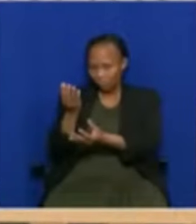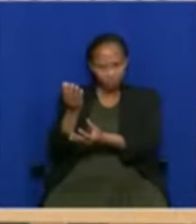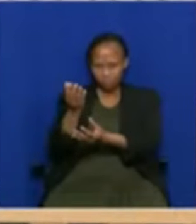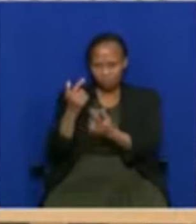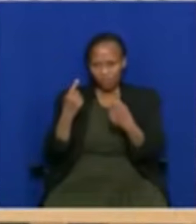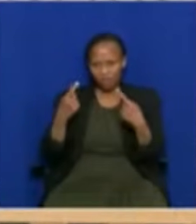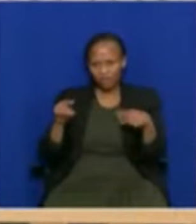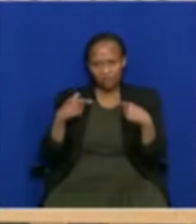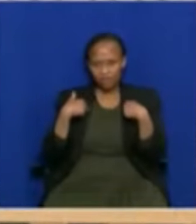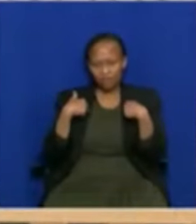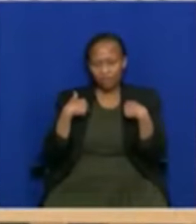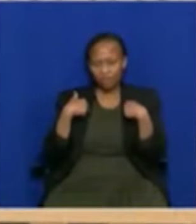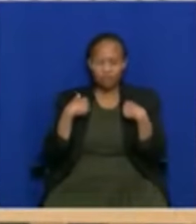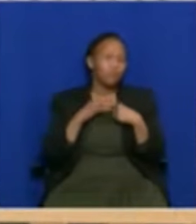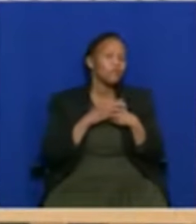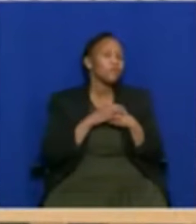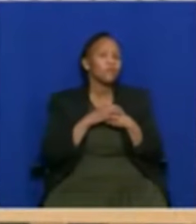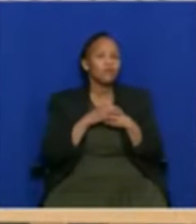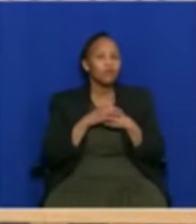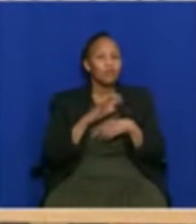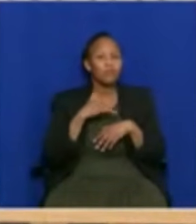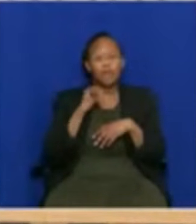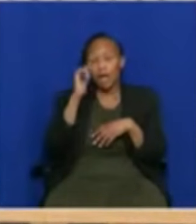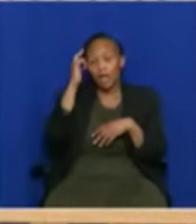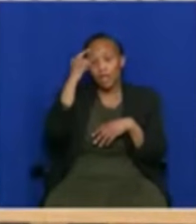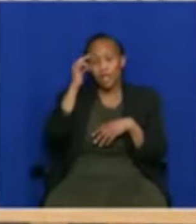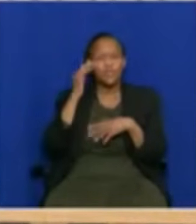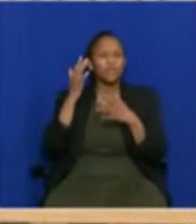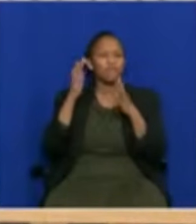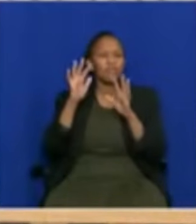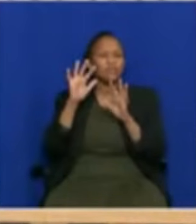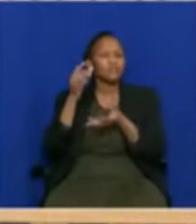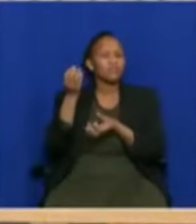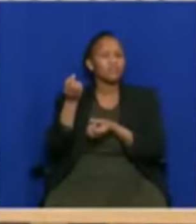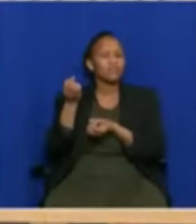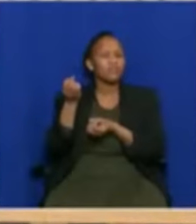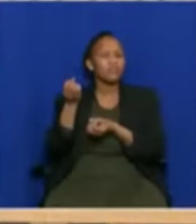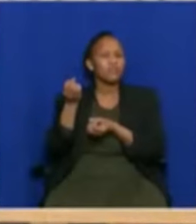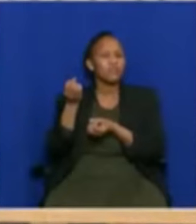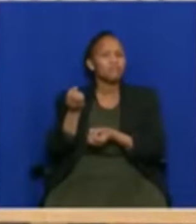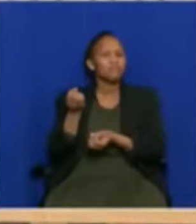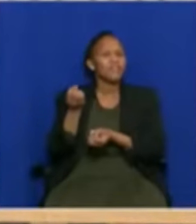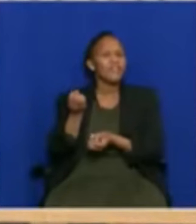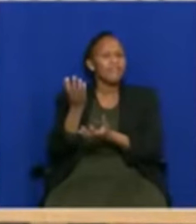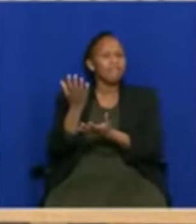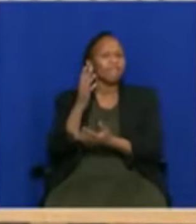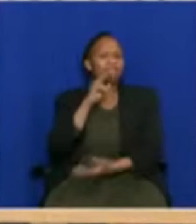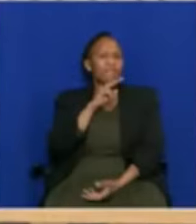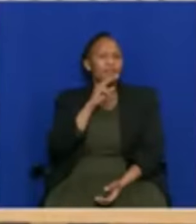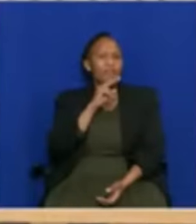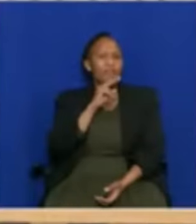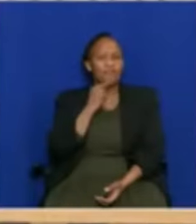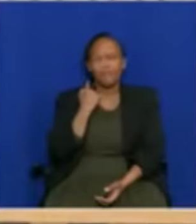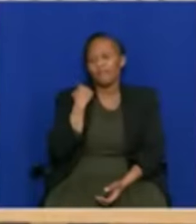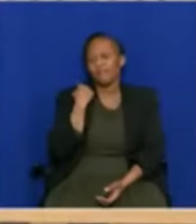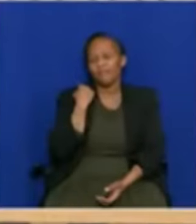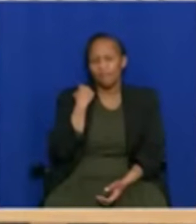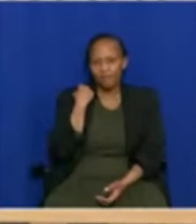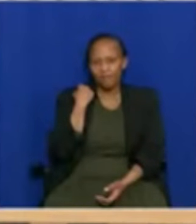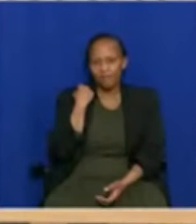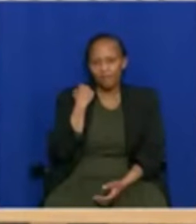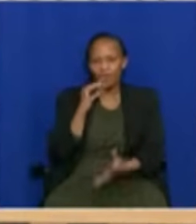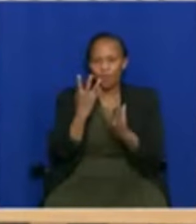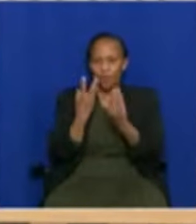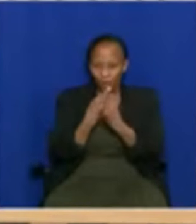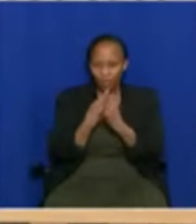There were documents. I think they were provided to you updated documents on which I saw. Friday, together with the exhibit